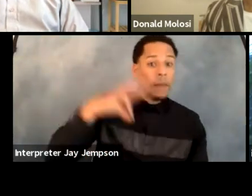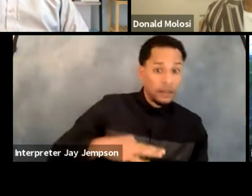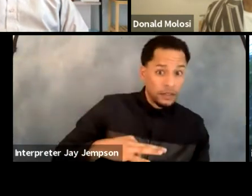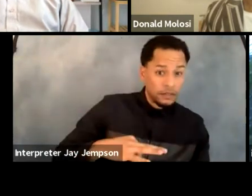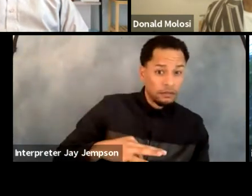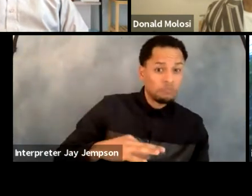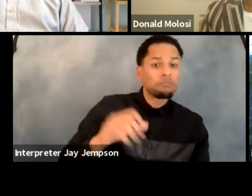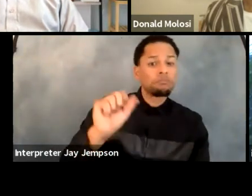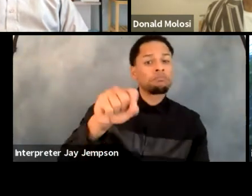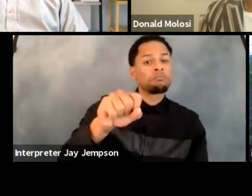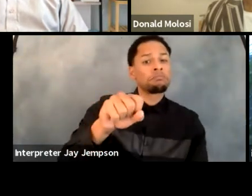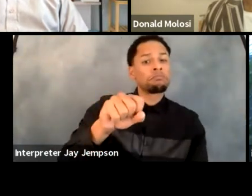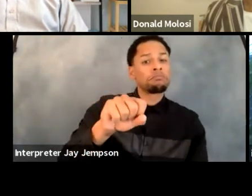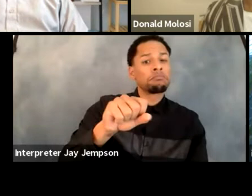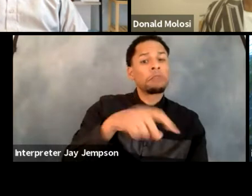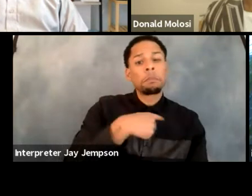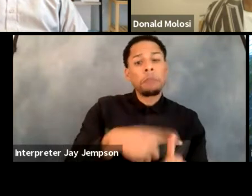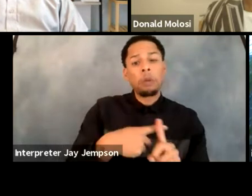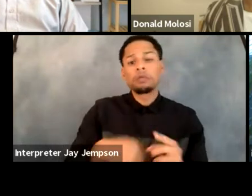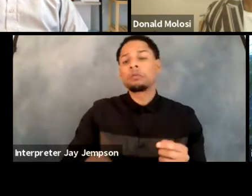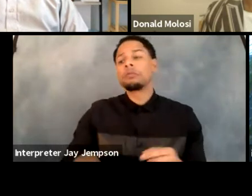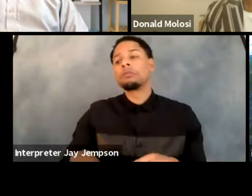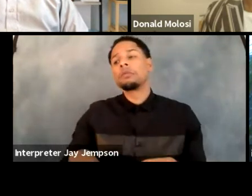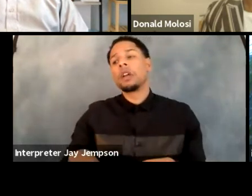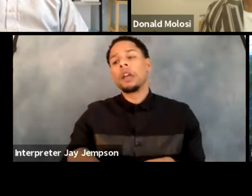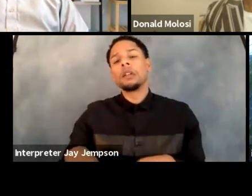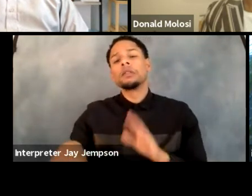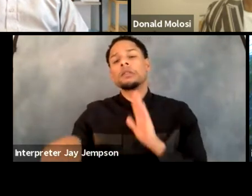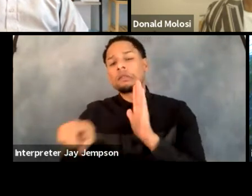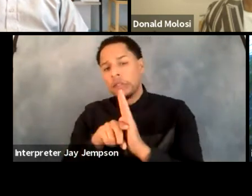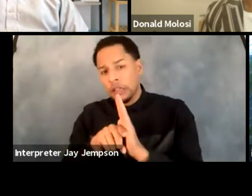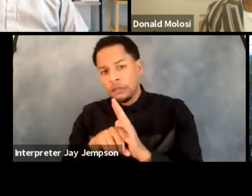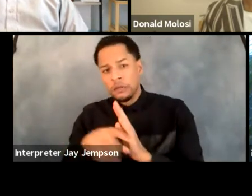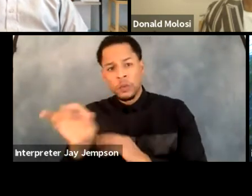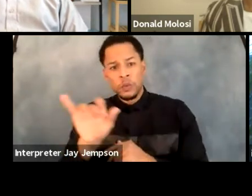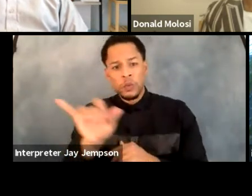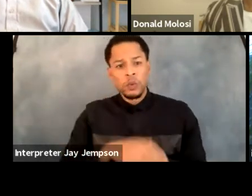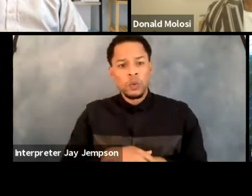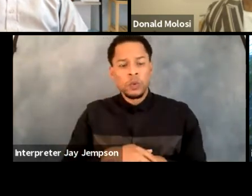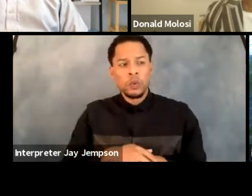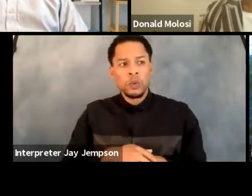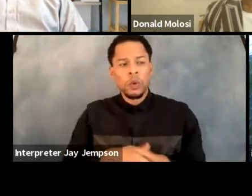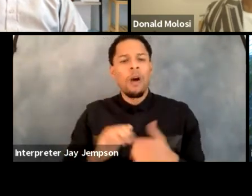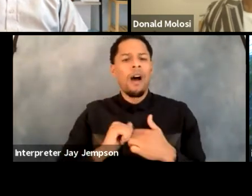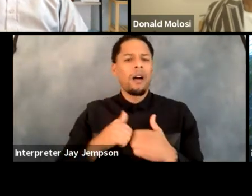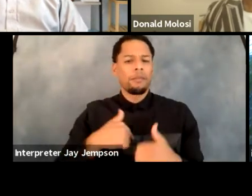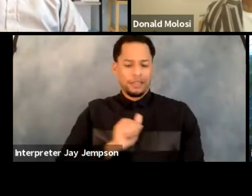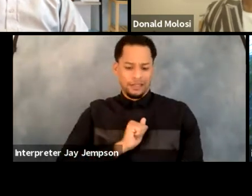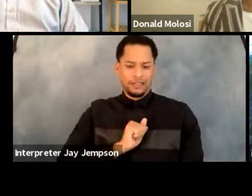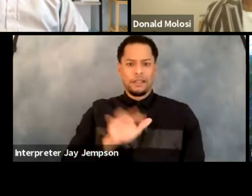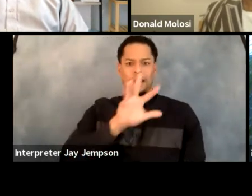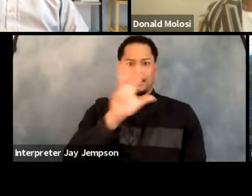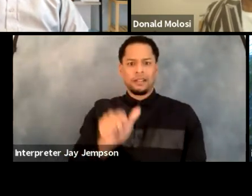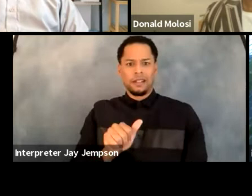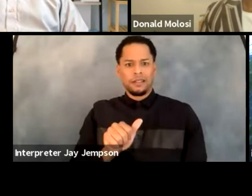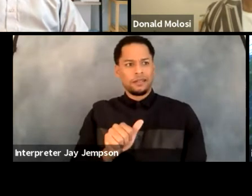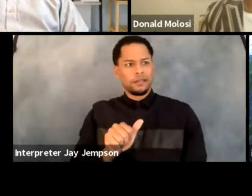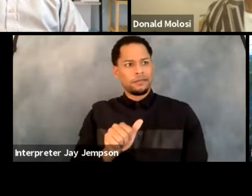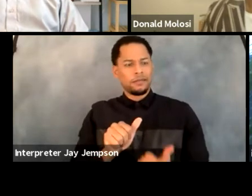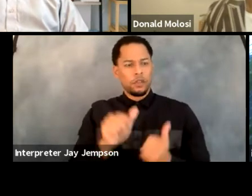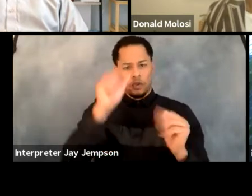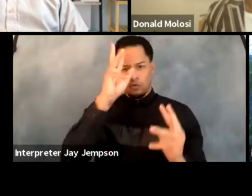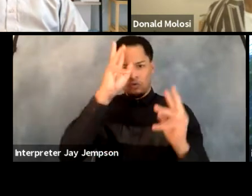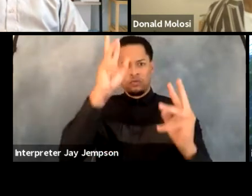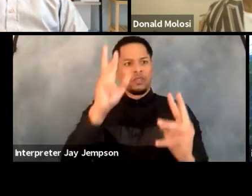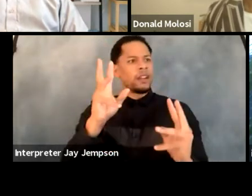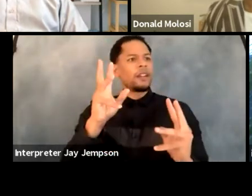from somewhere else opening up my mind as a South African creative who hasn't been exposed to other ways and means